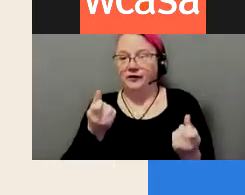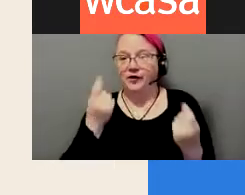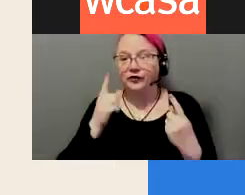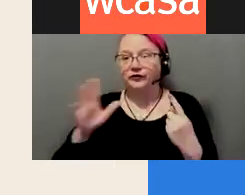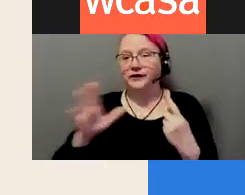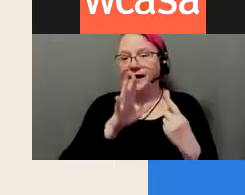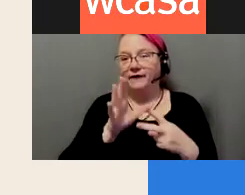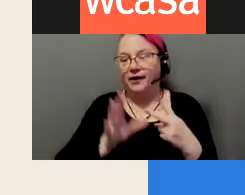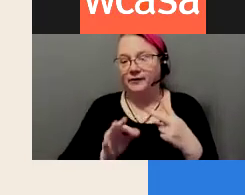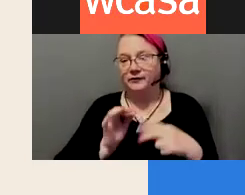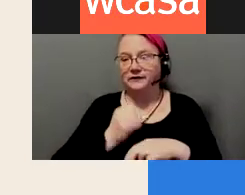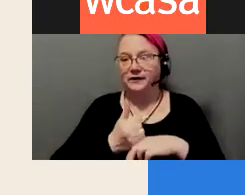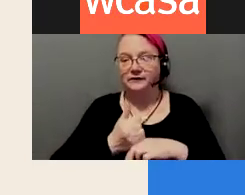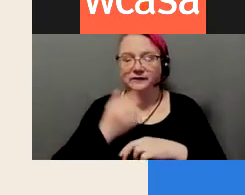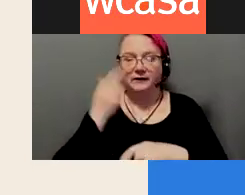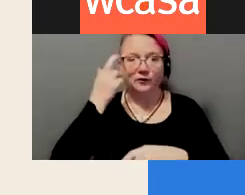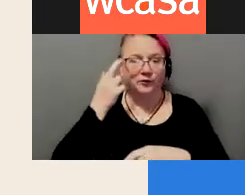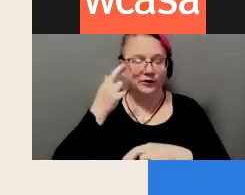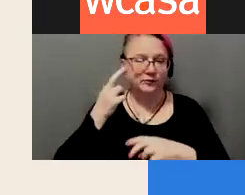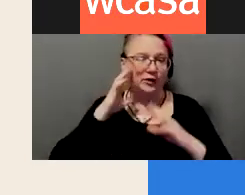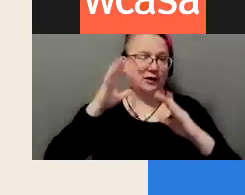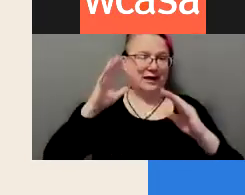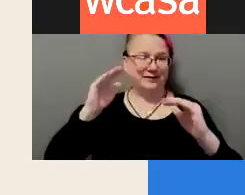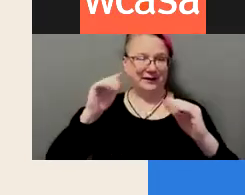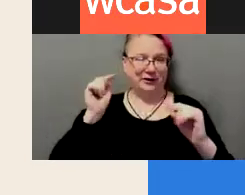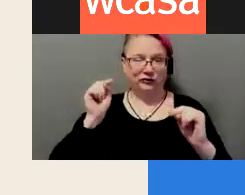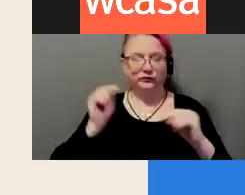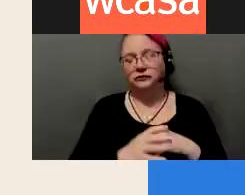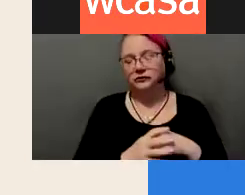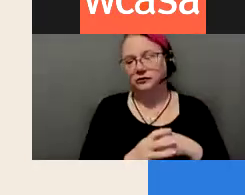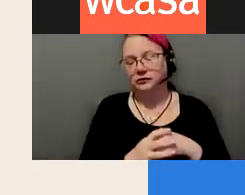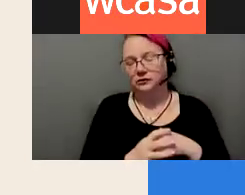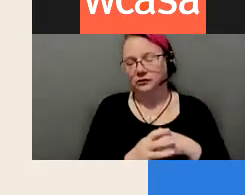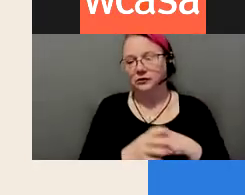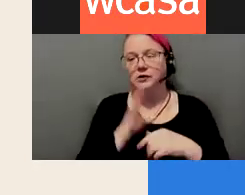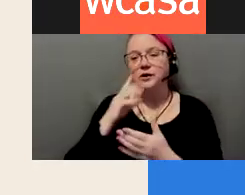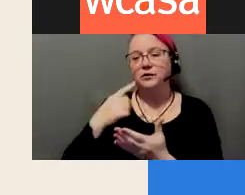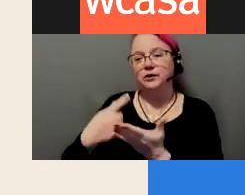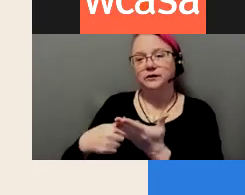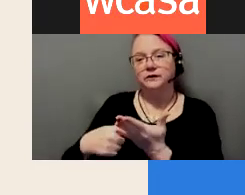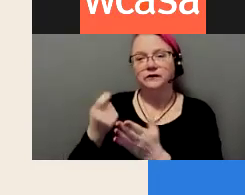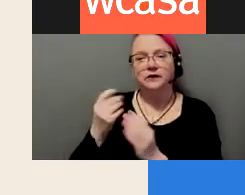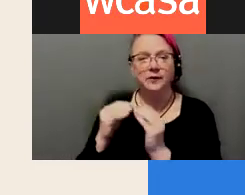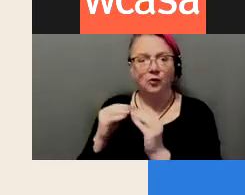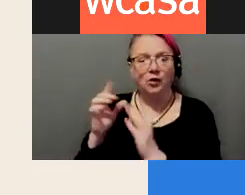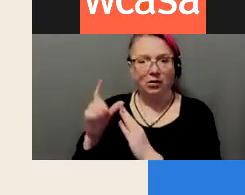and set reasonable expectations for content removal. We'll have a discussion about that later on a little bit.